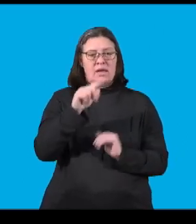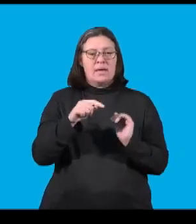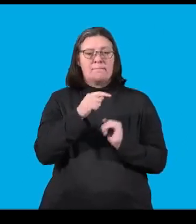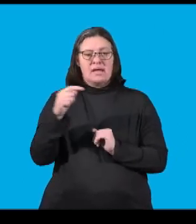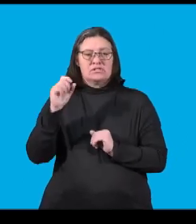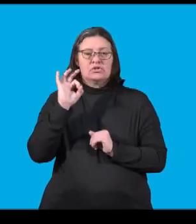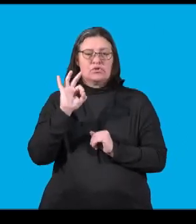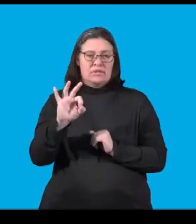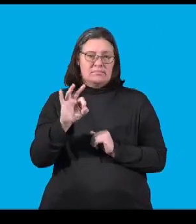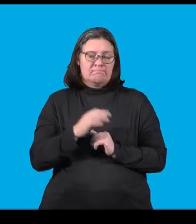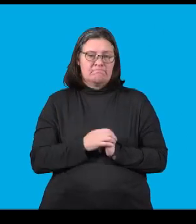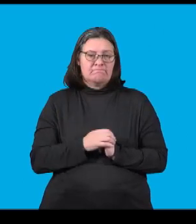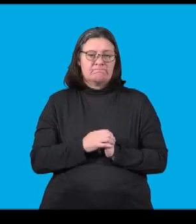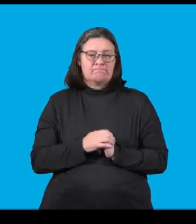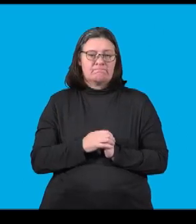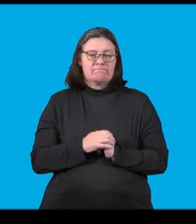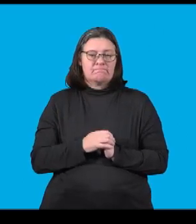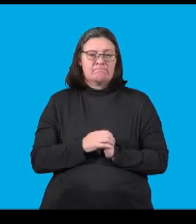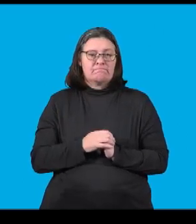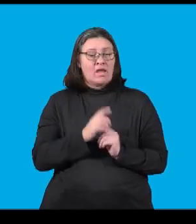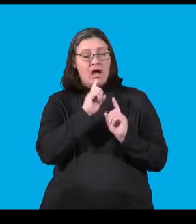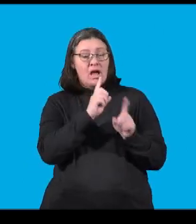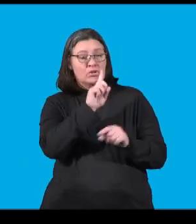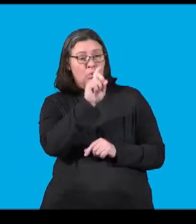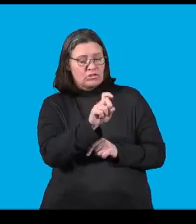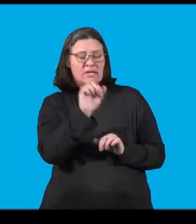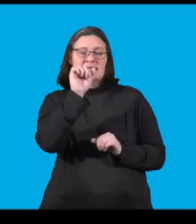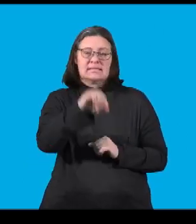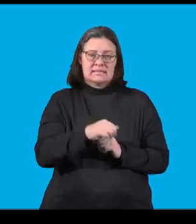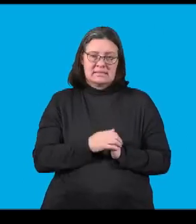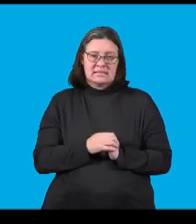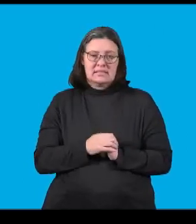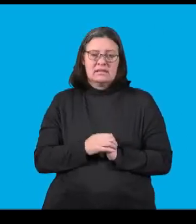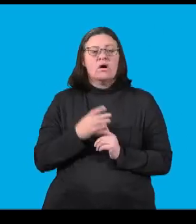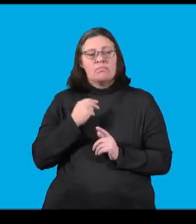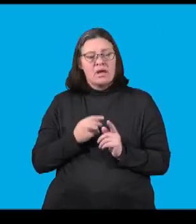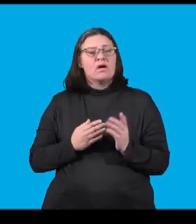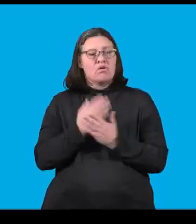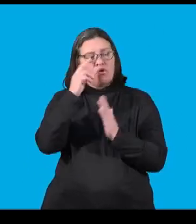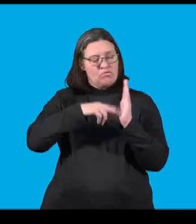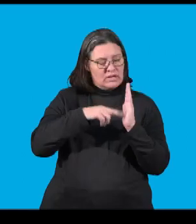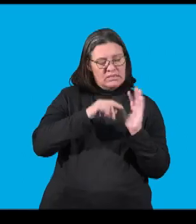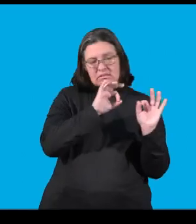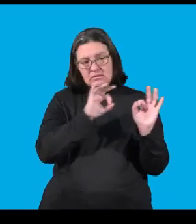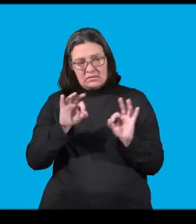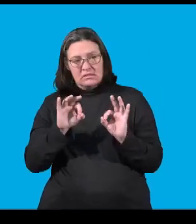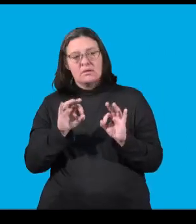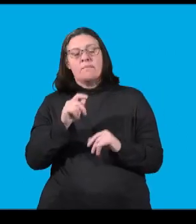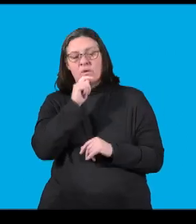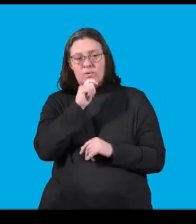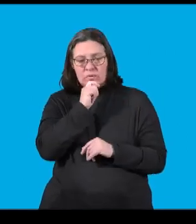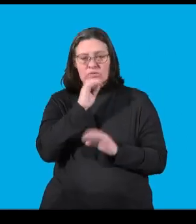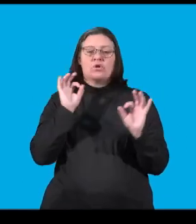squared minus 3. Okay, have we answered the question? Yes, we have. We read through, we make sure